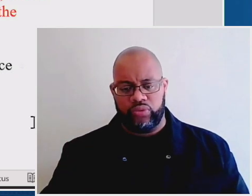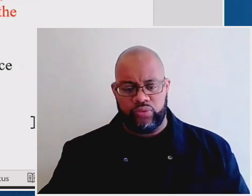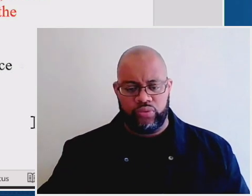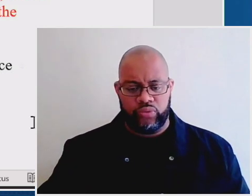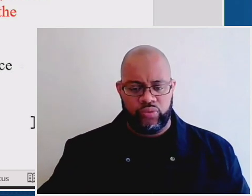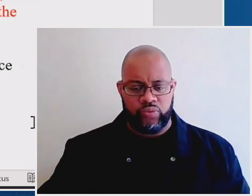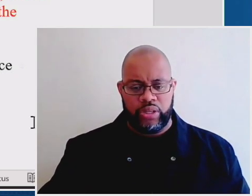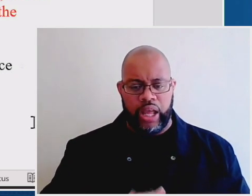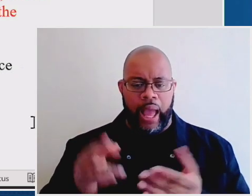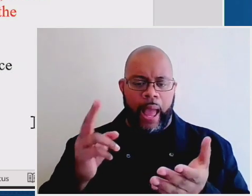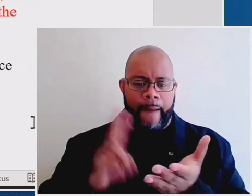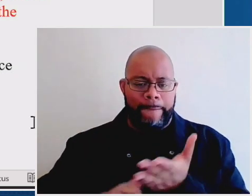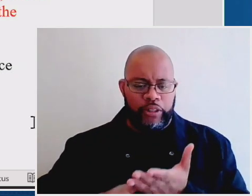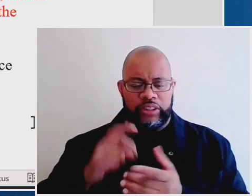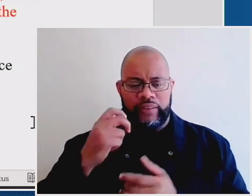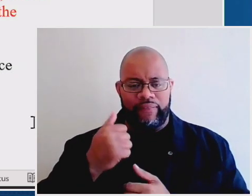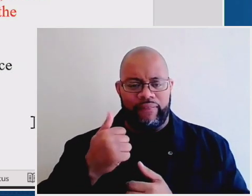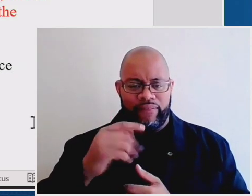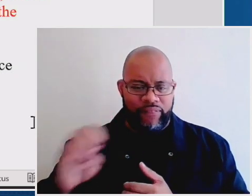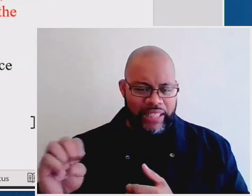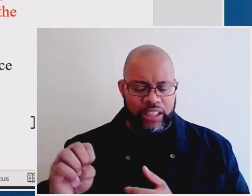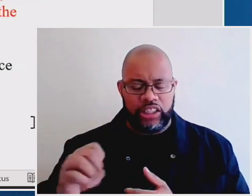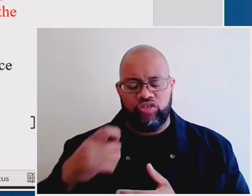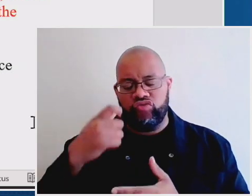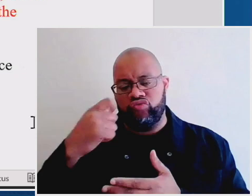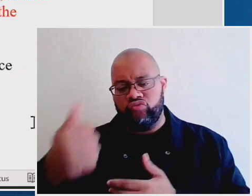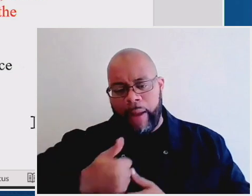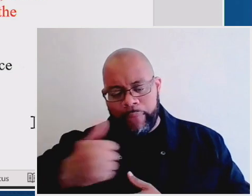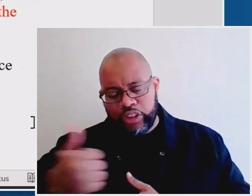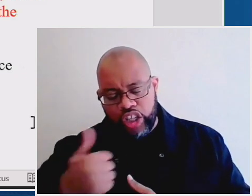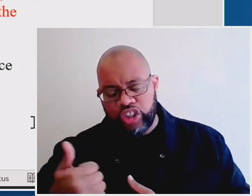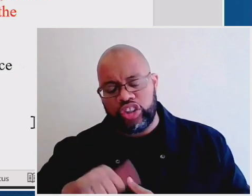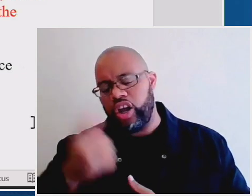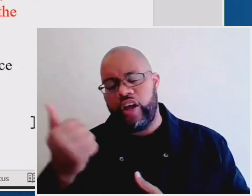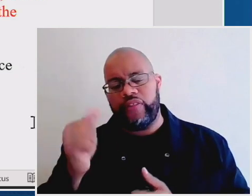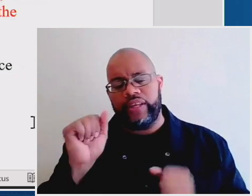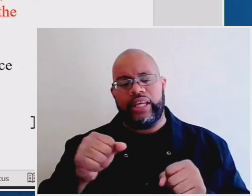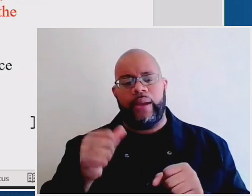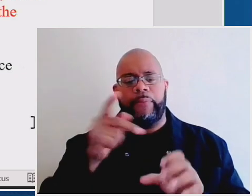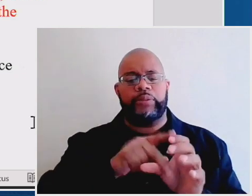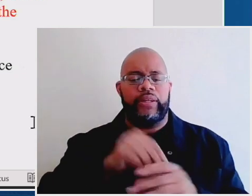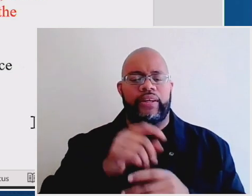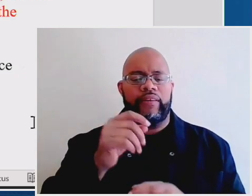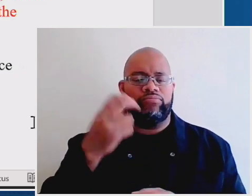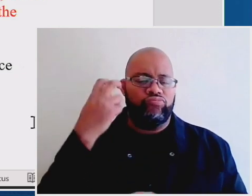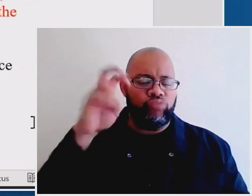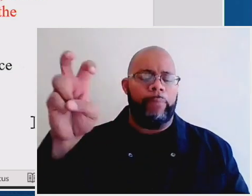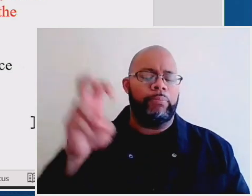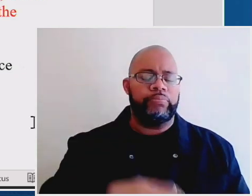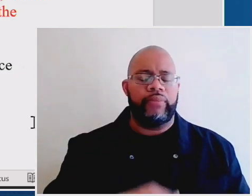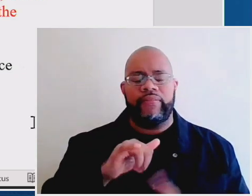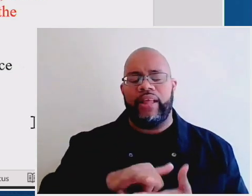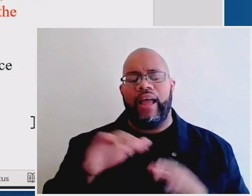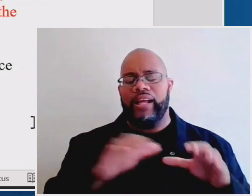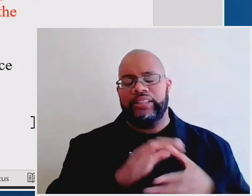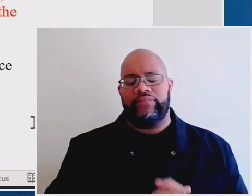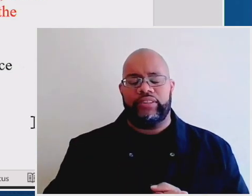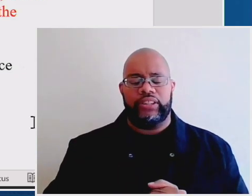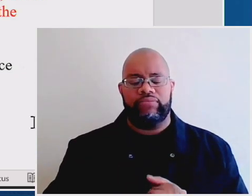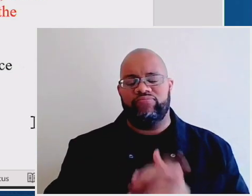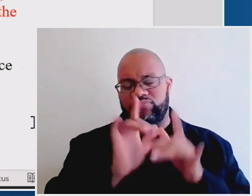admission fees, transportation, and other costs necessary to participate in field trips, ed activities,